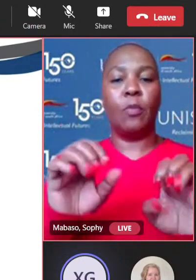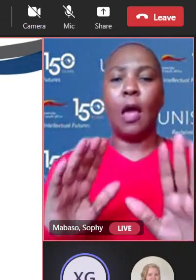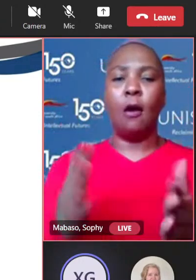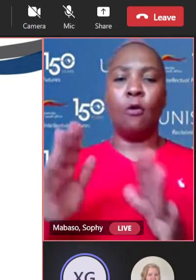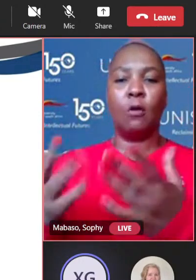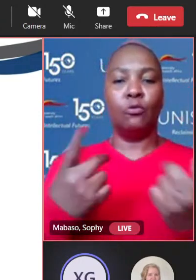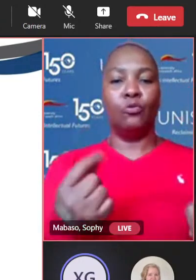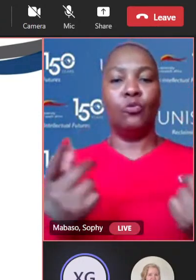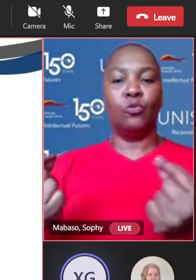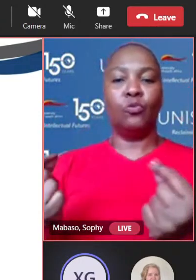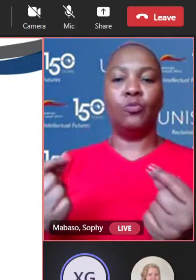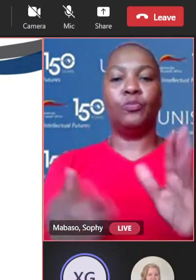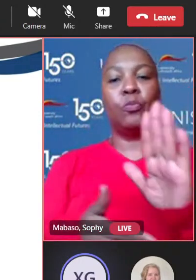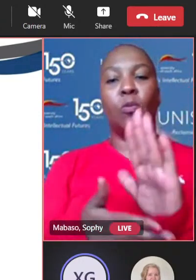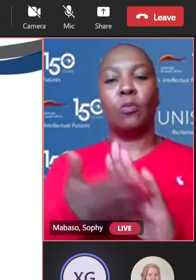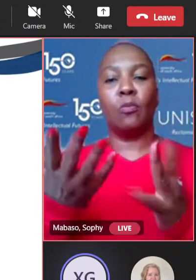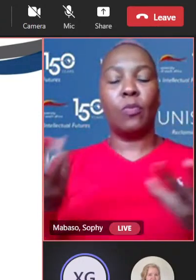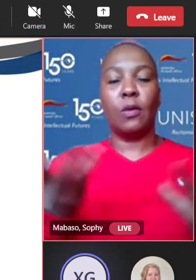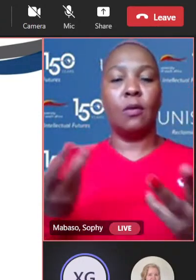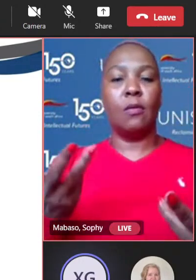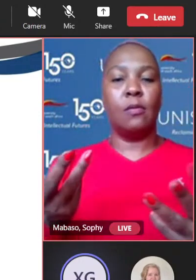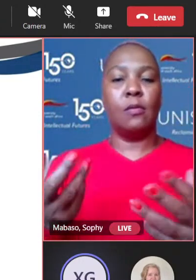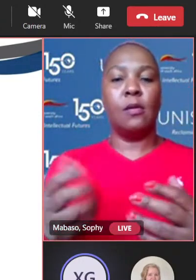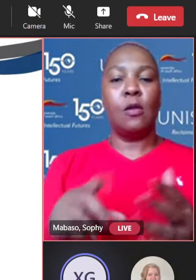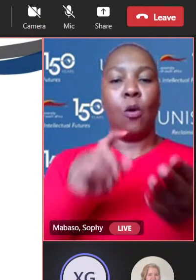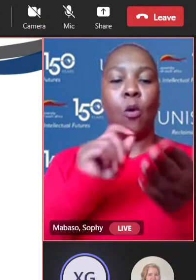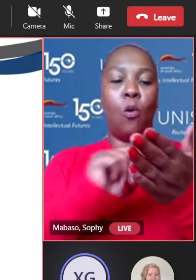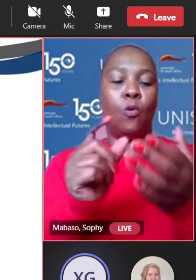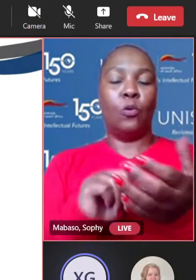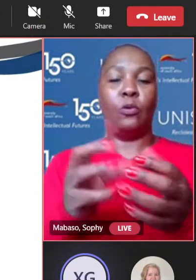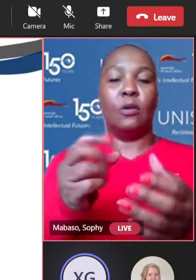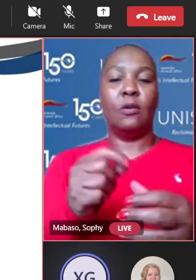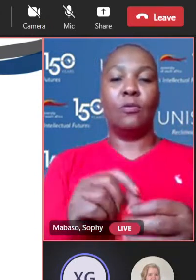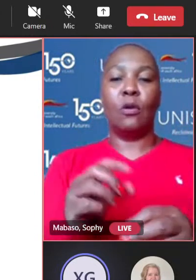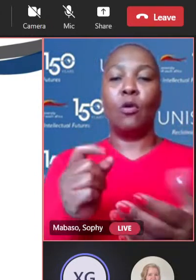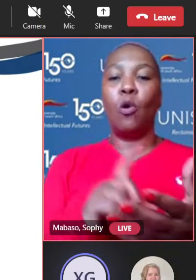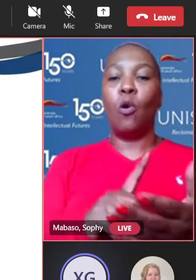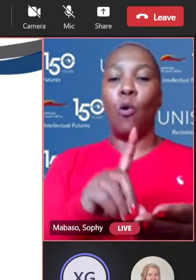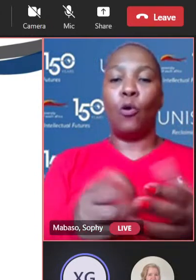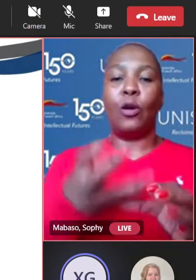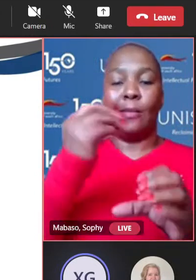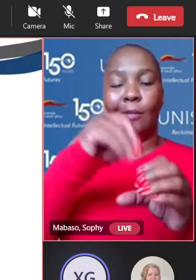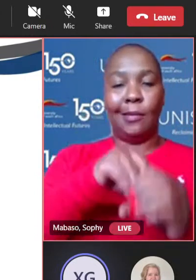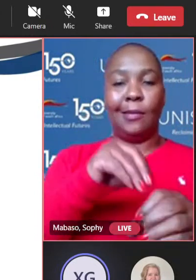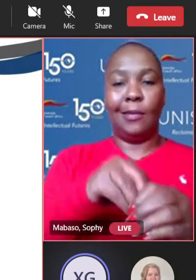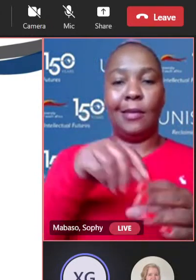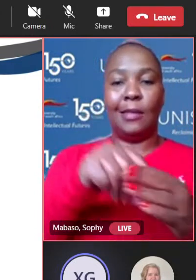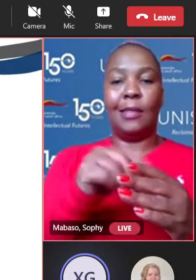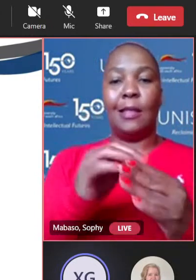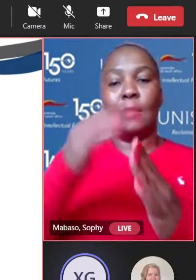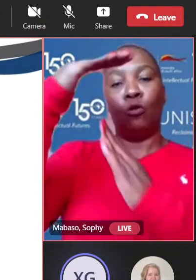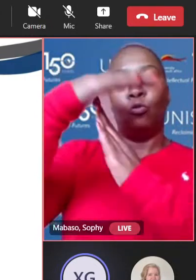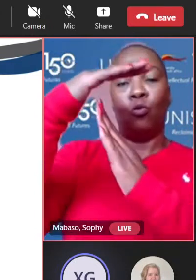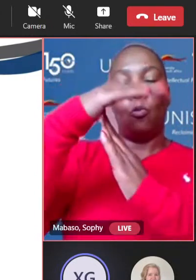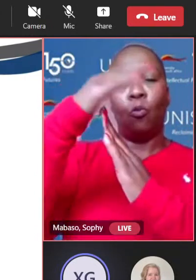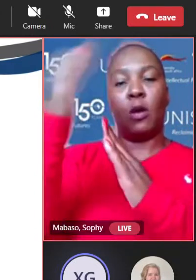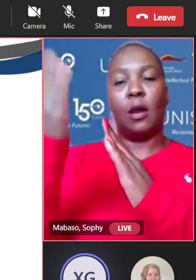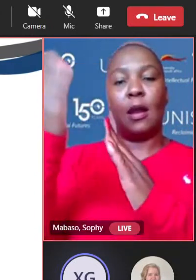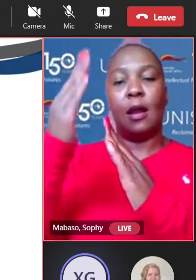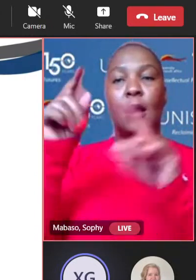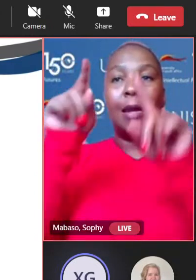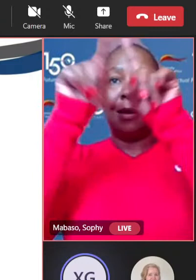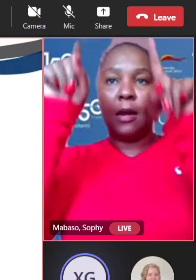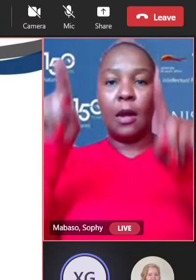you go, while you're logged into the far right of your top right of your screen, where your name will